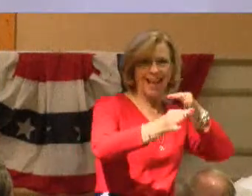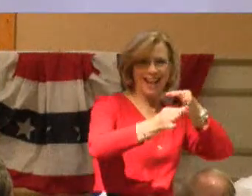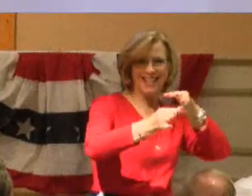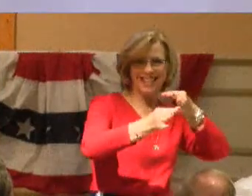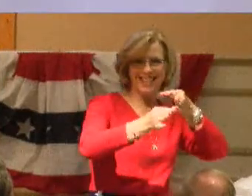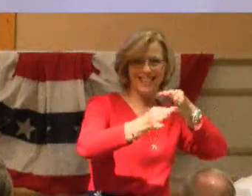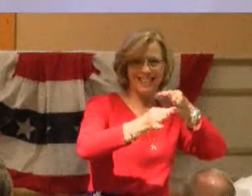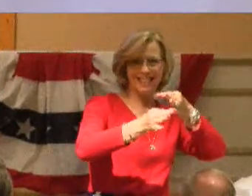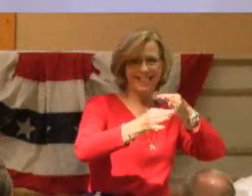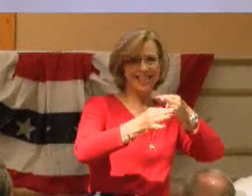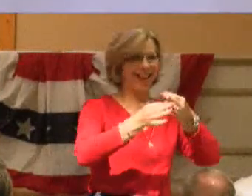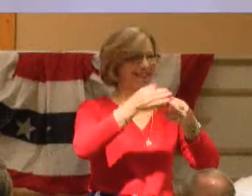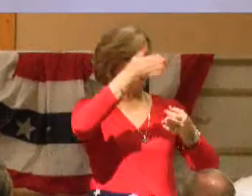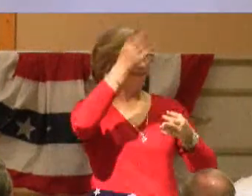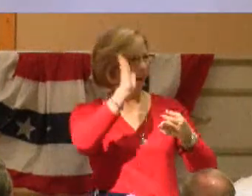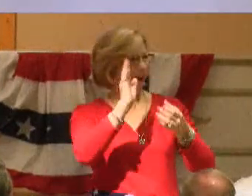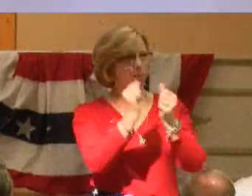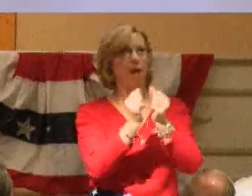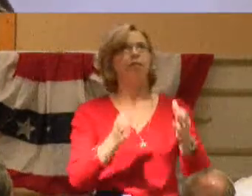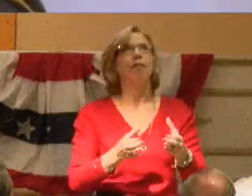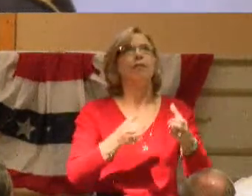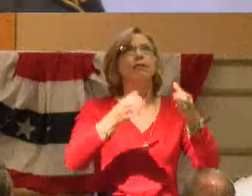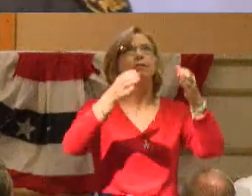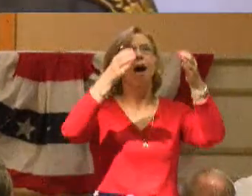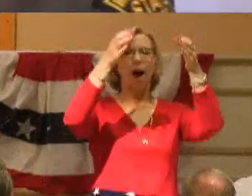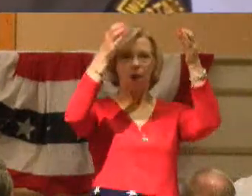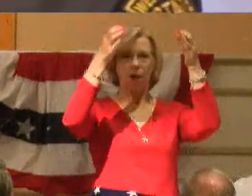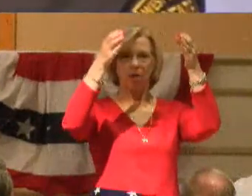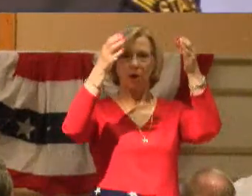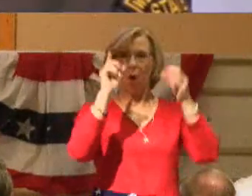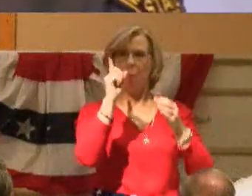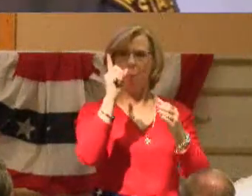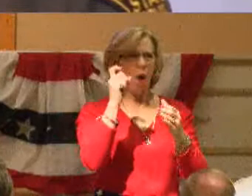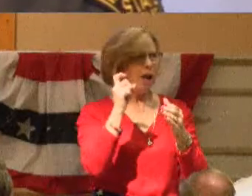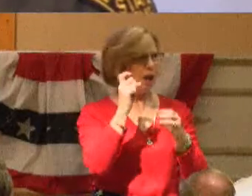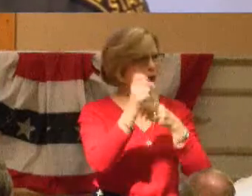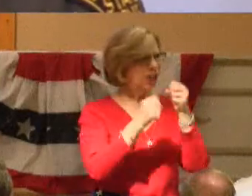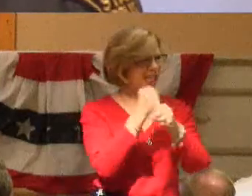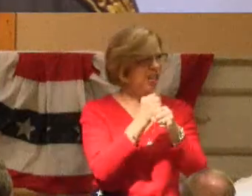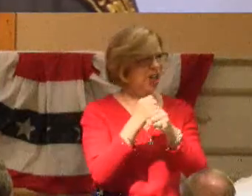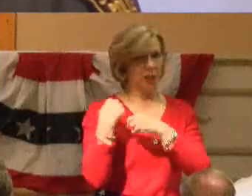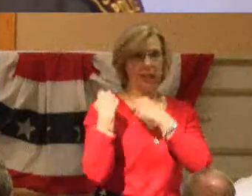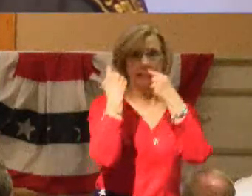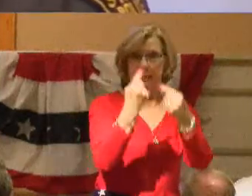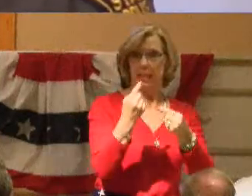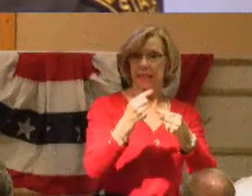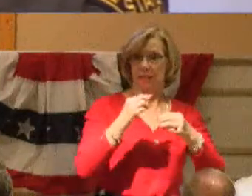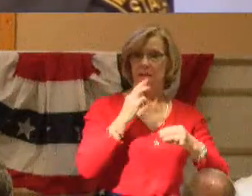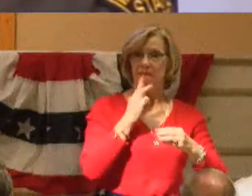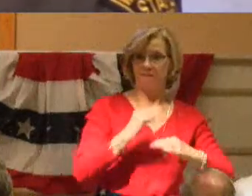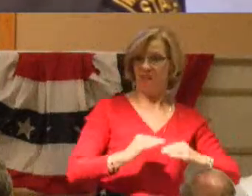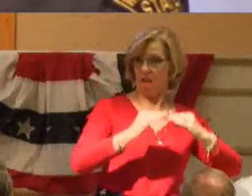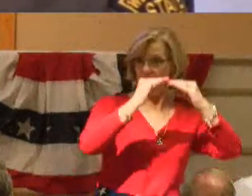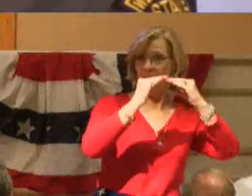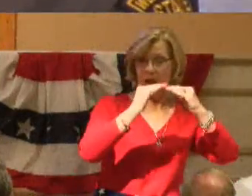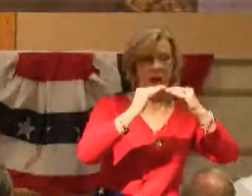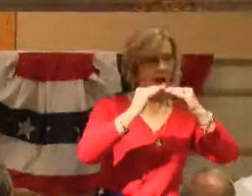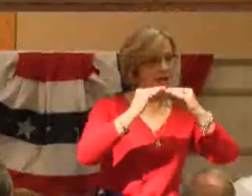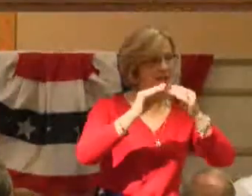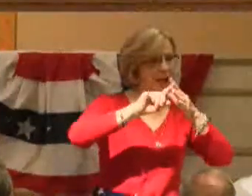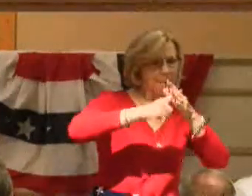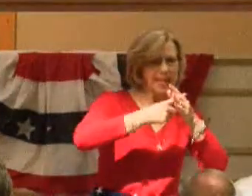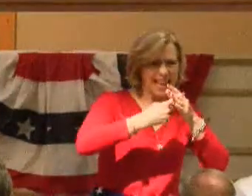of religion. They were only 100 years removed from the flood at the time that they began